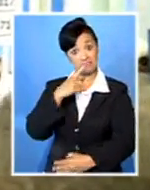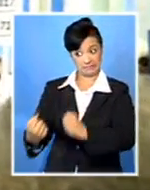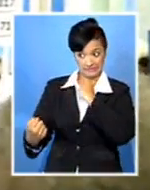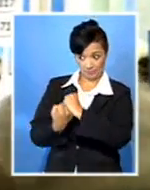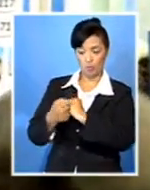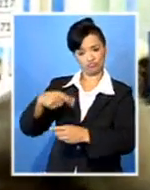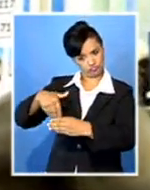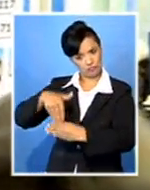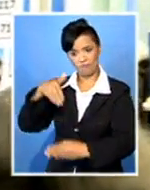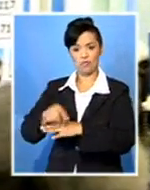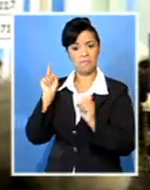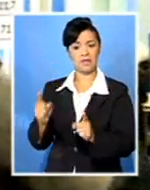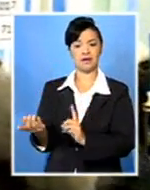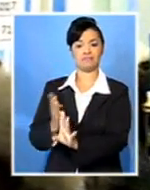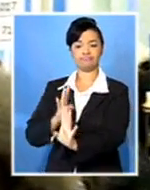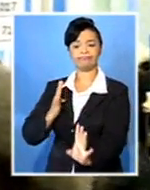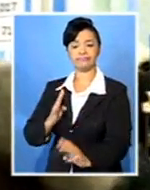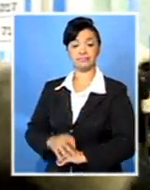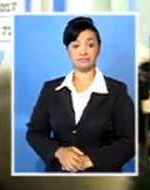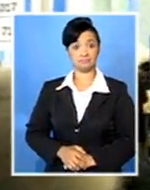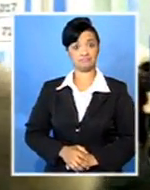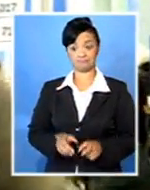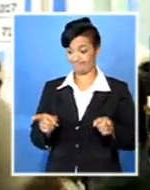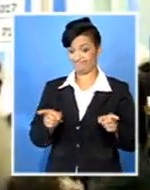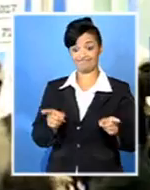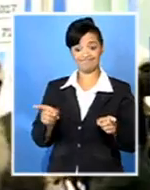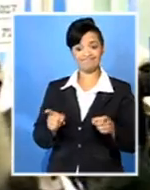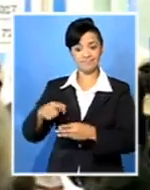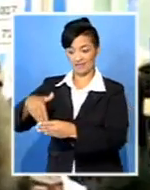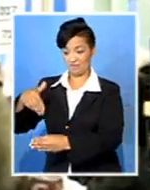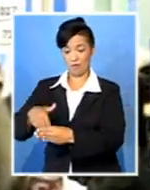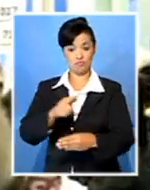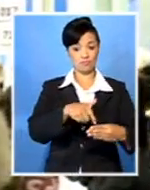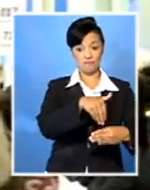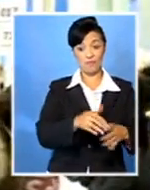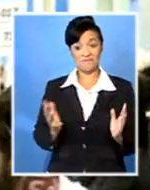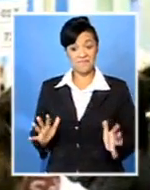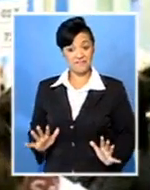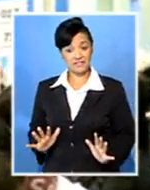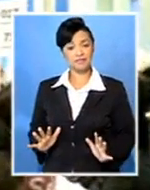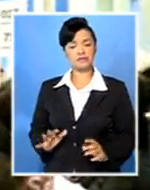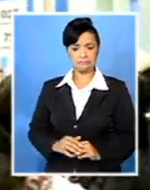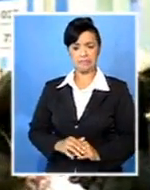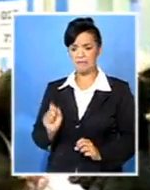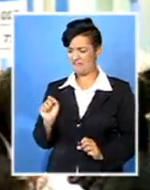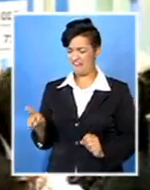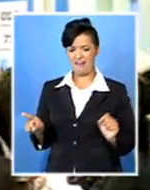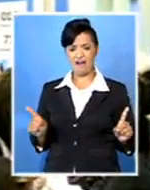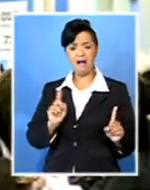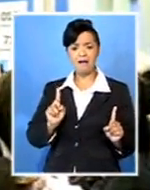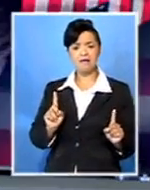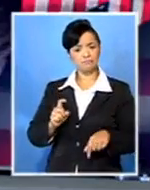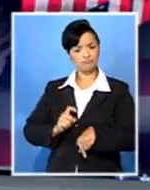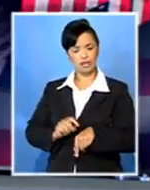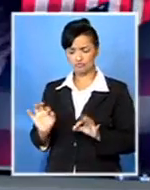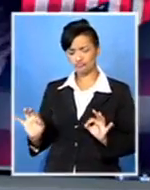go and make an X on the ballot. So both candidates have cast their votes, not very far apart in terms of